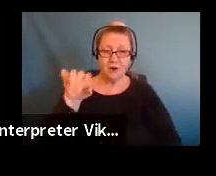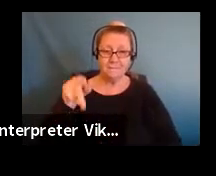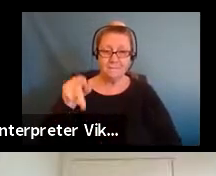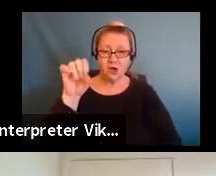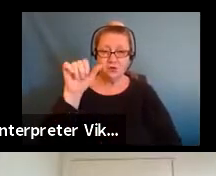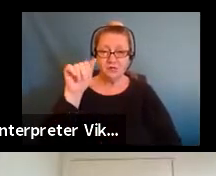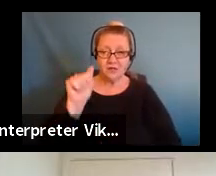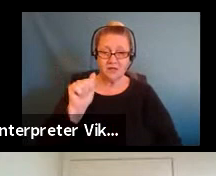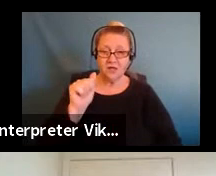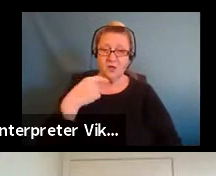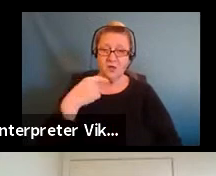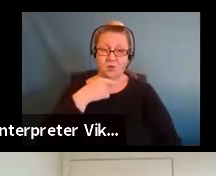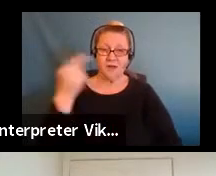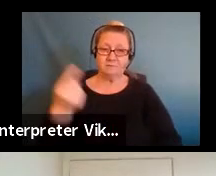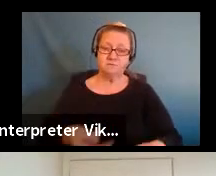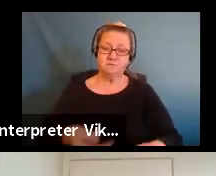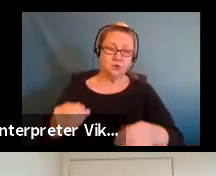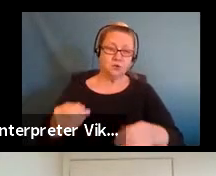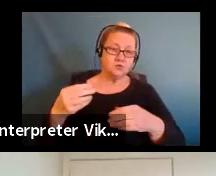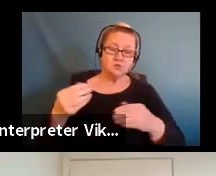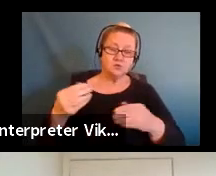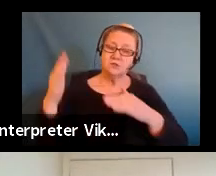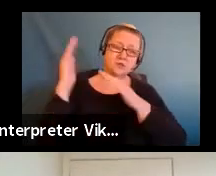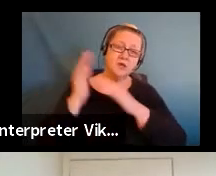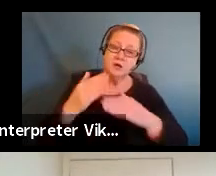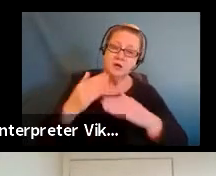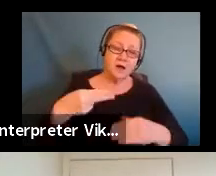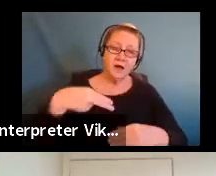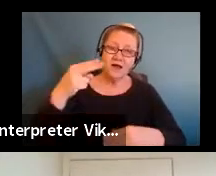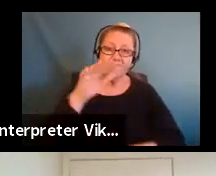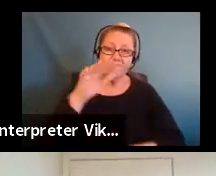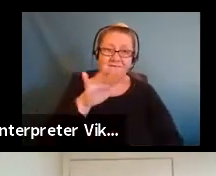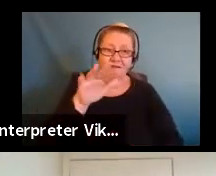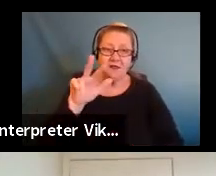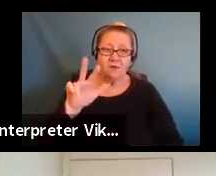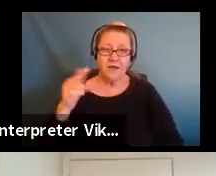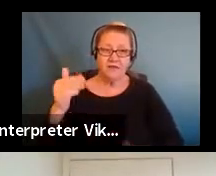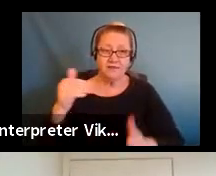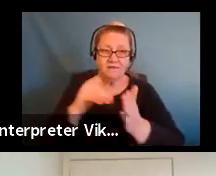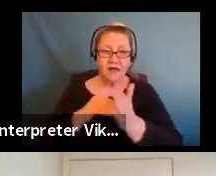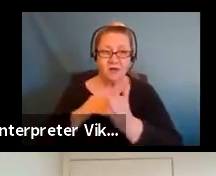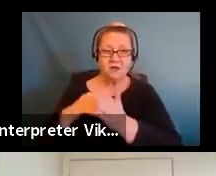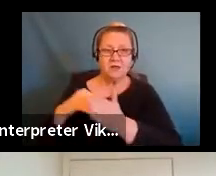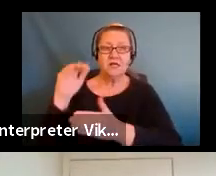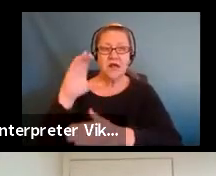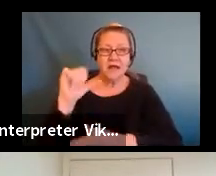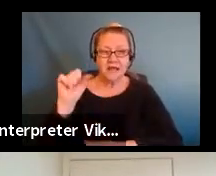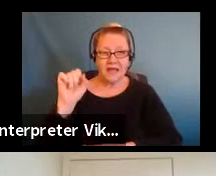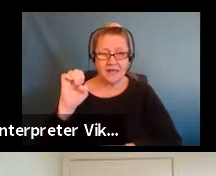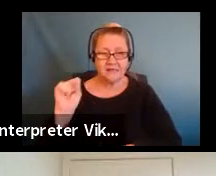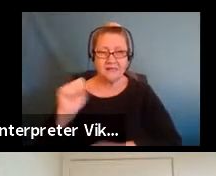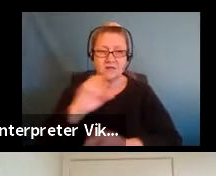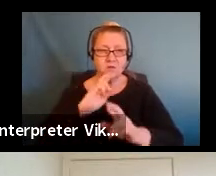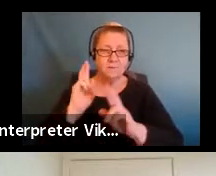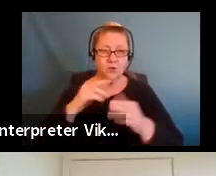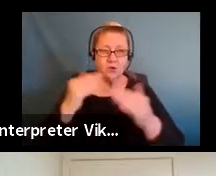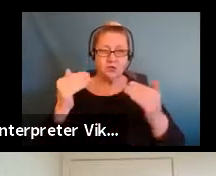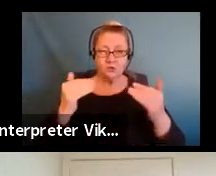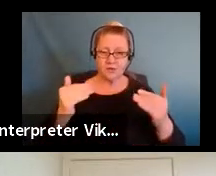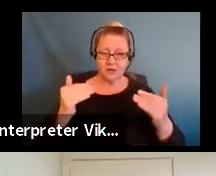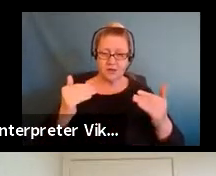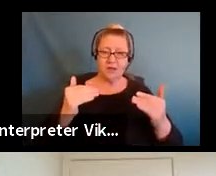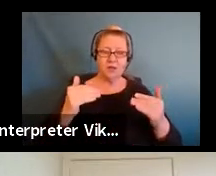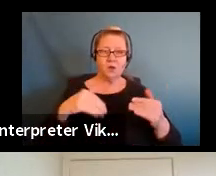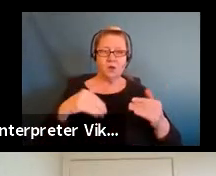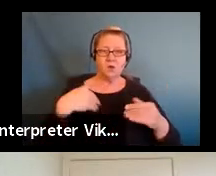high number of cases. Over 53,000 cases were reported today. This is, to give you perspective, at the peak